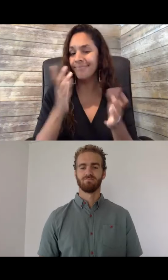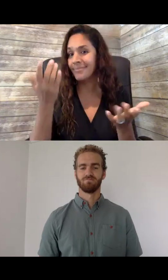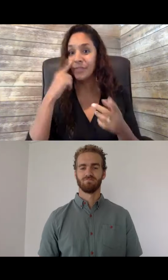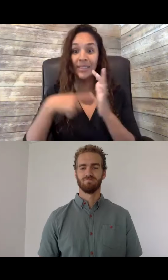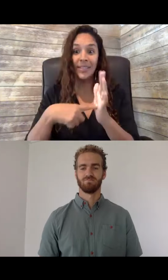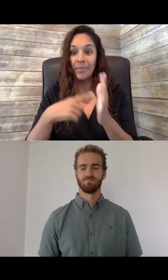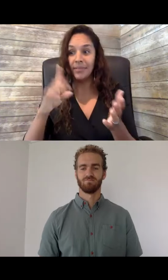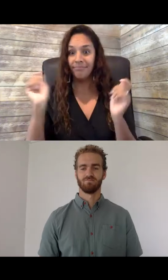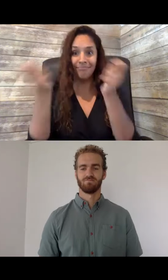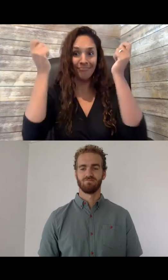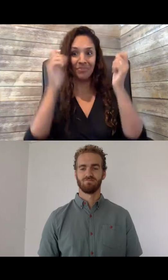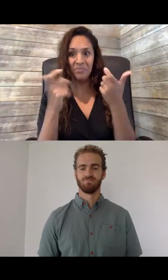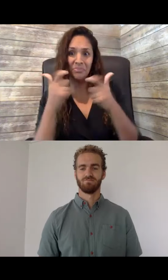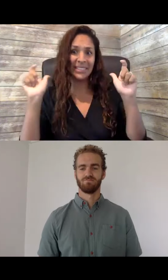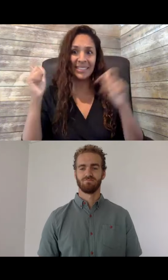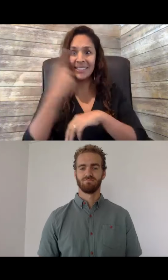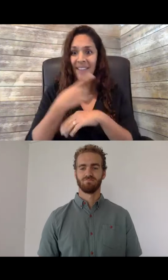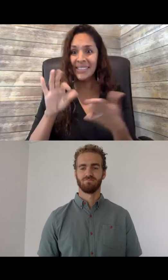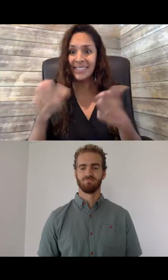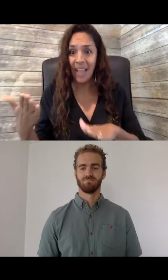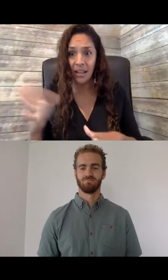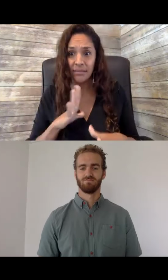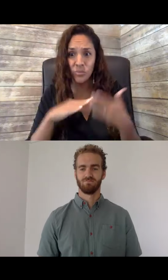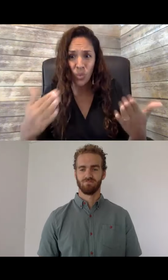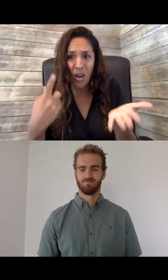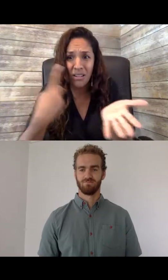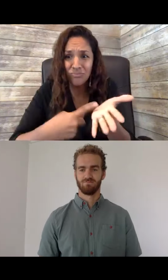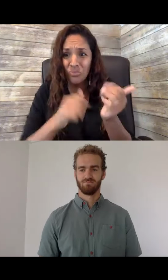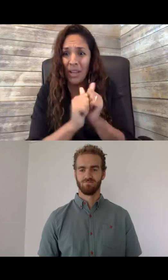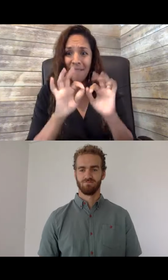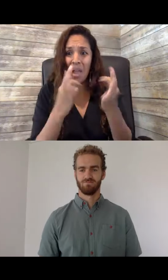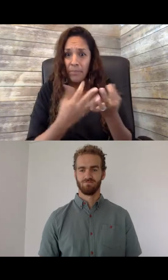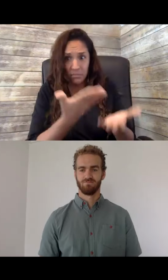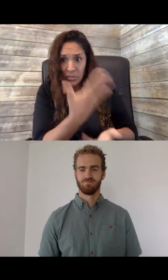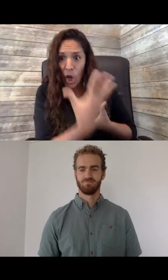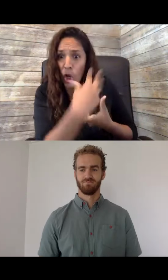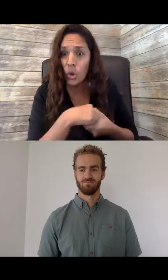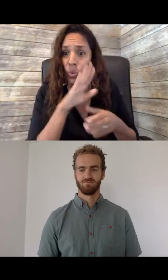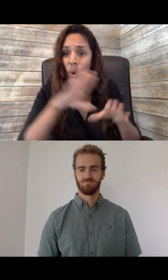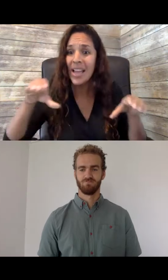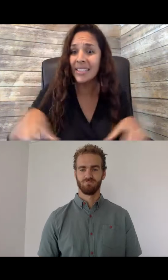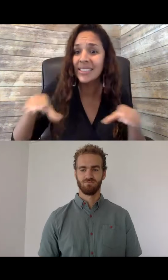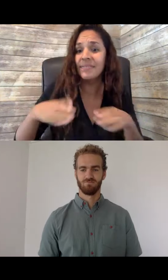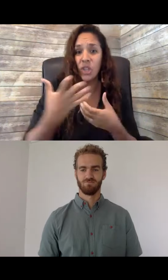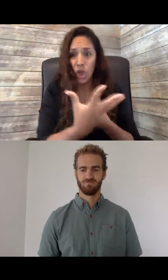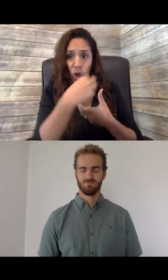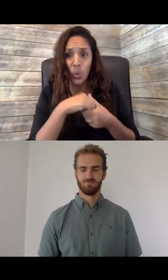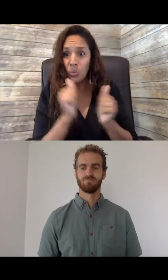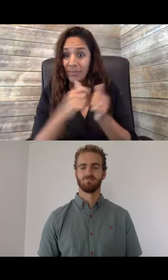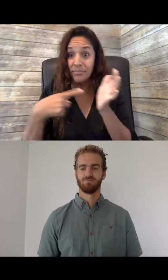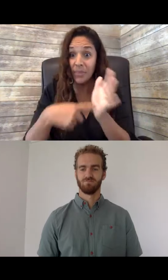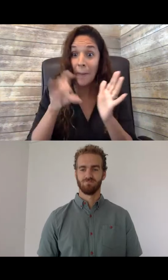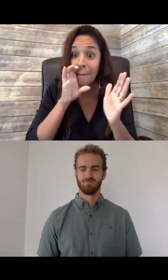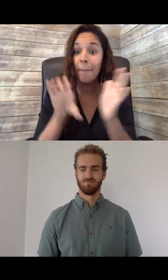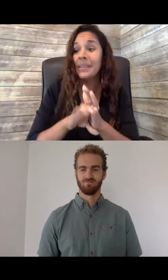including recognizing identities. For example, celebrate, Day of the Dead. If that's important to your family, absolutely include their